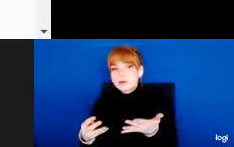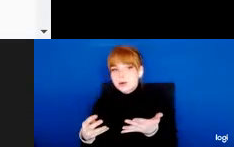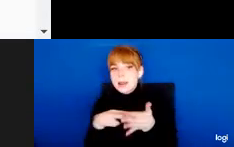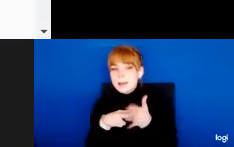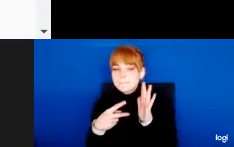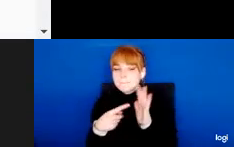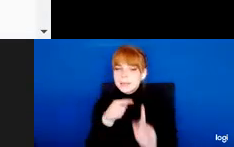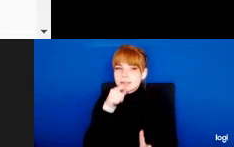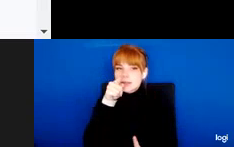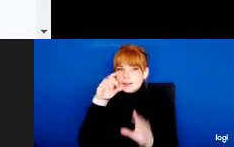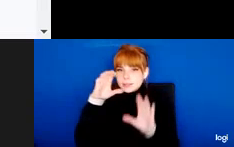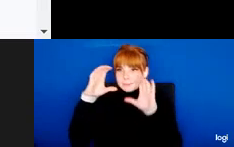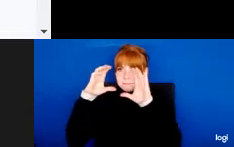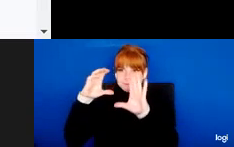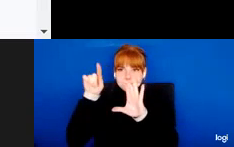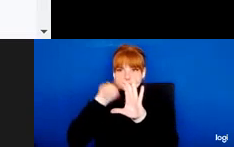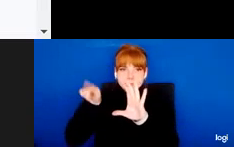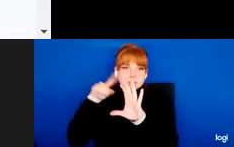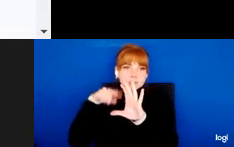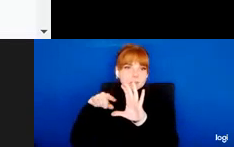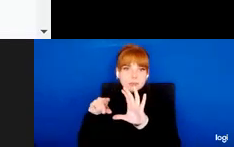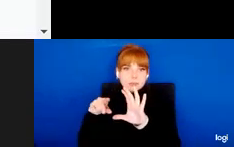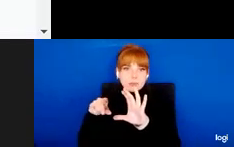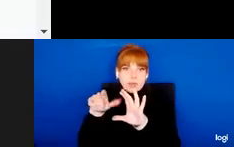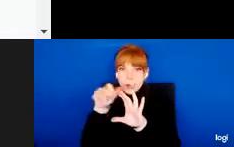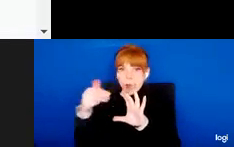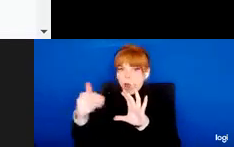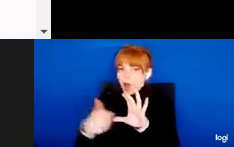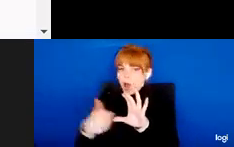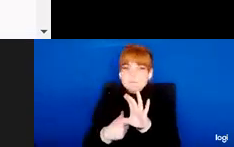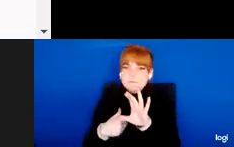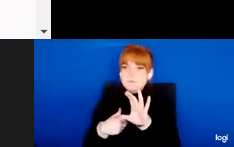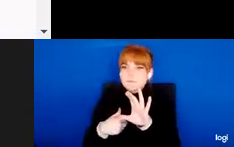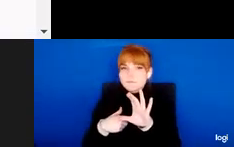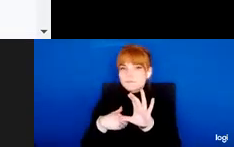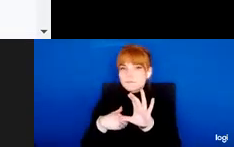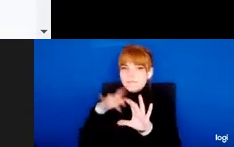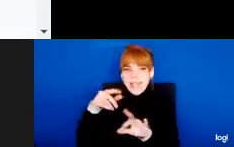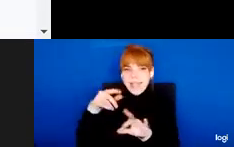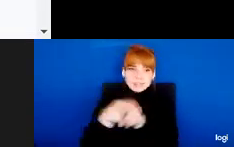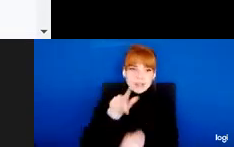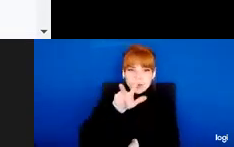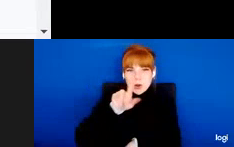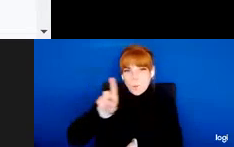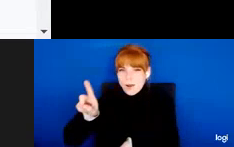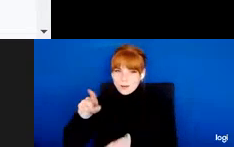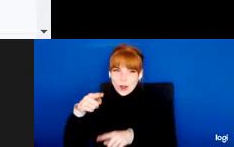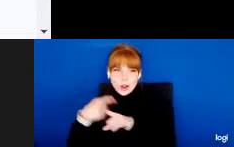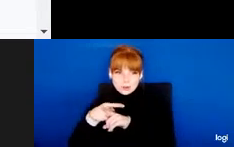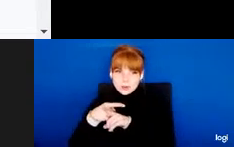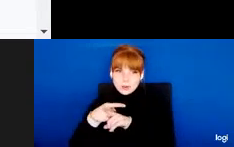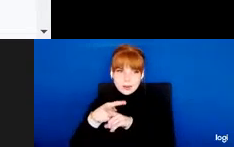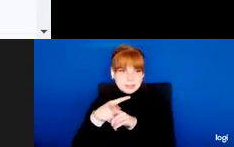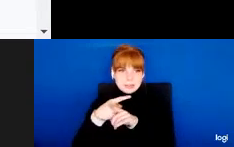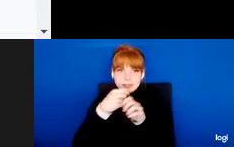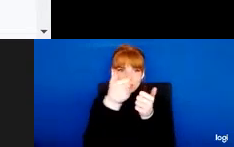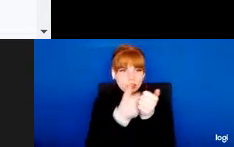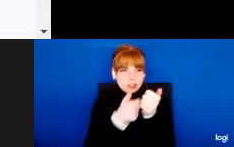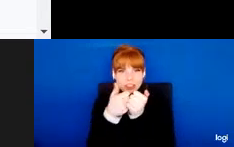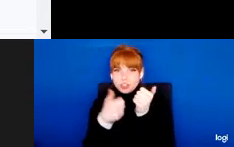chart does not have a contrast or color requirements. It doesn't have that 3-to-1 contrast against all, you know, against adjacent